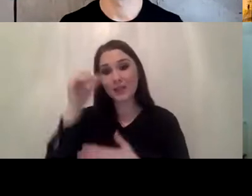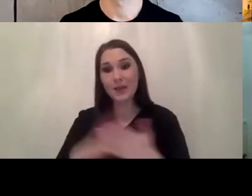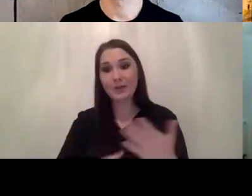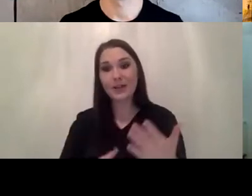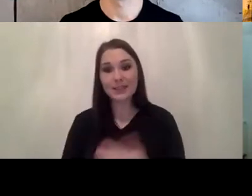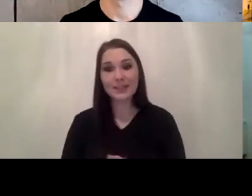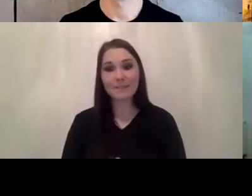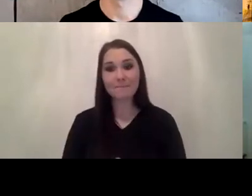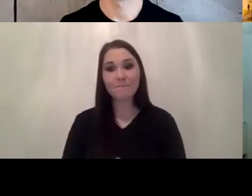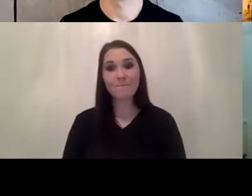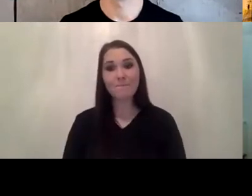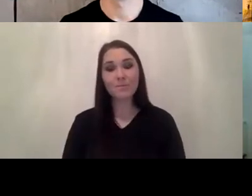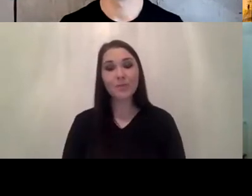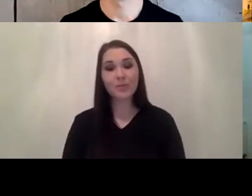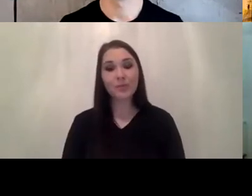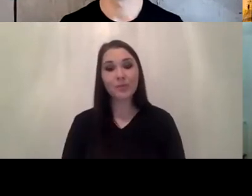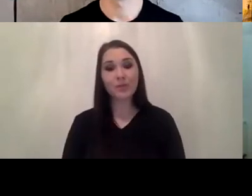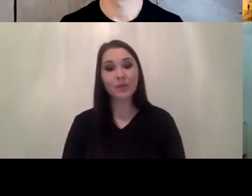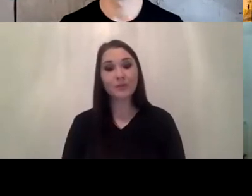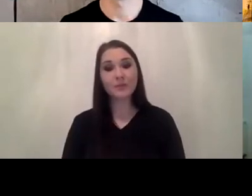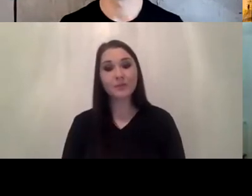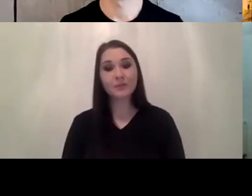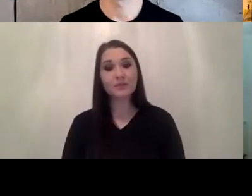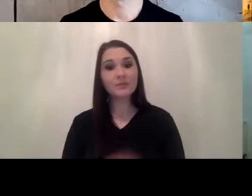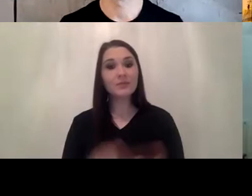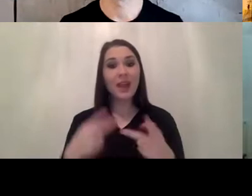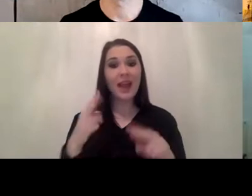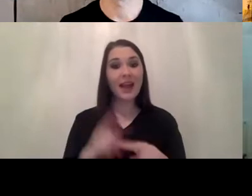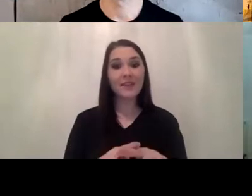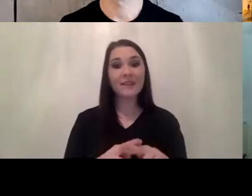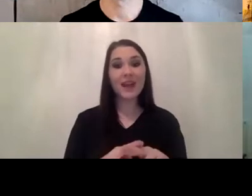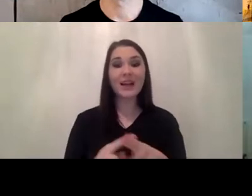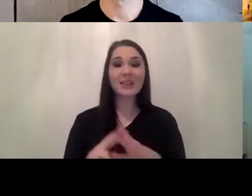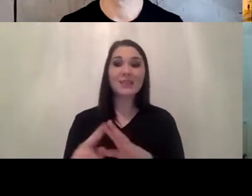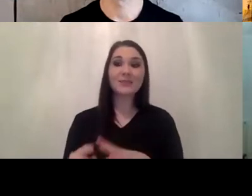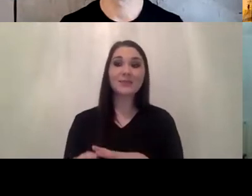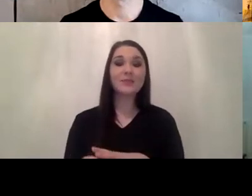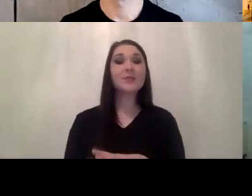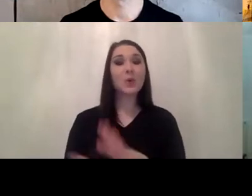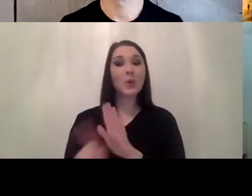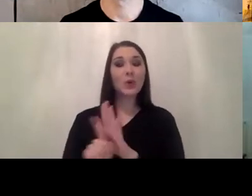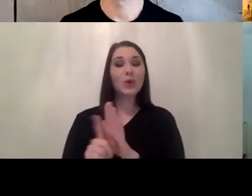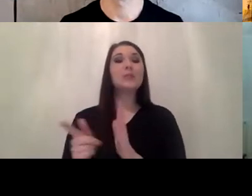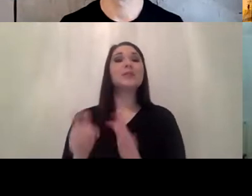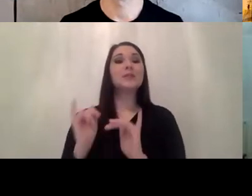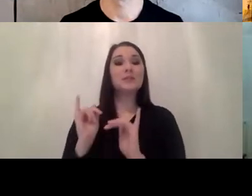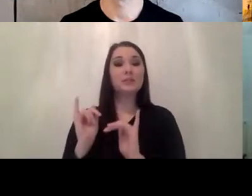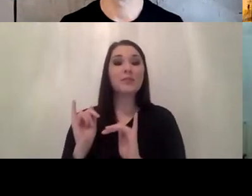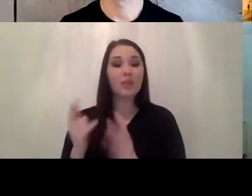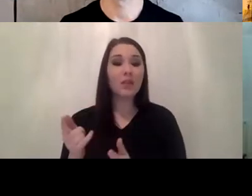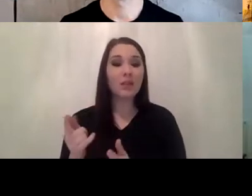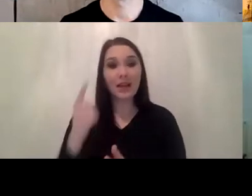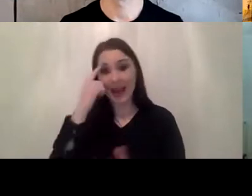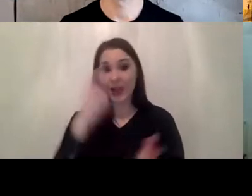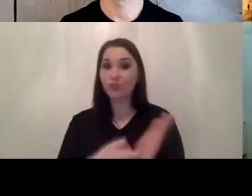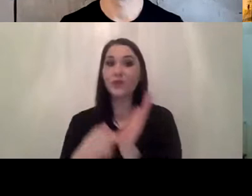in the right direction. And you know, and if there's real alarm bells off, also, you know, they can absolutely, you know, can refer them to